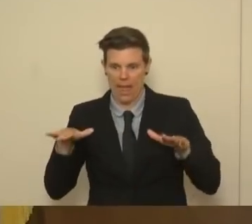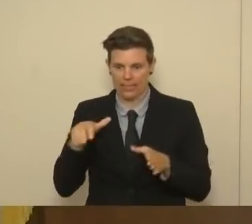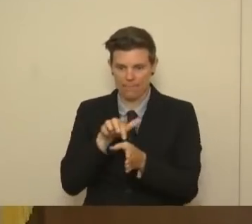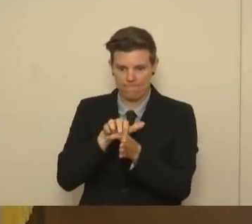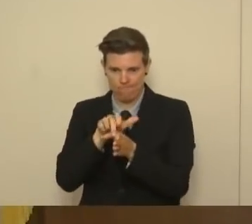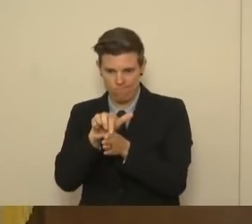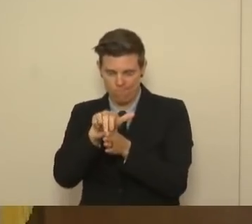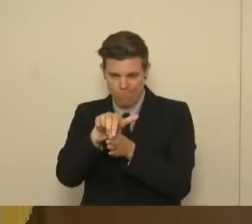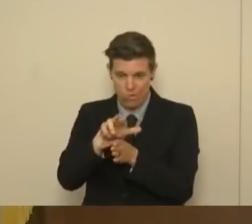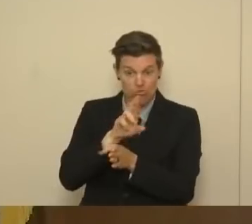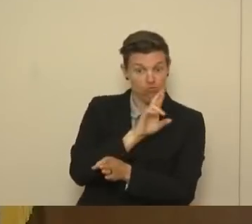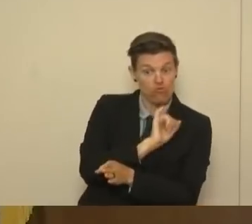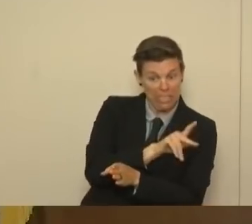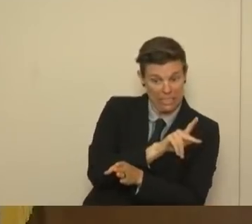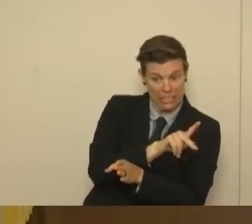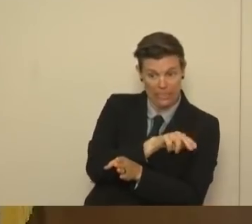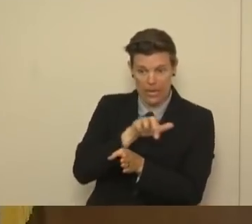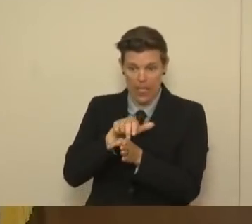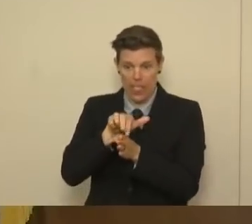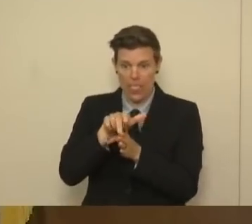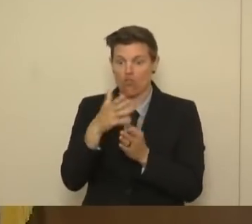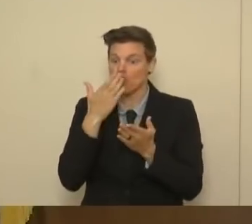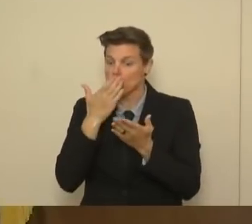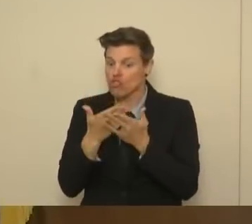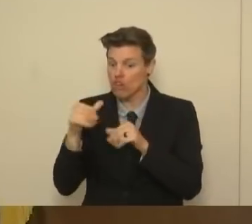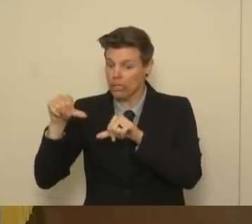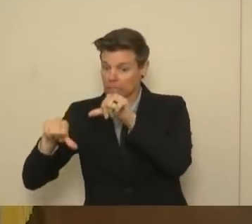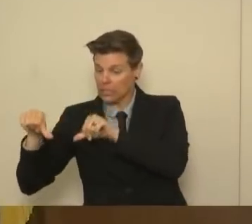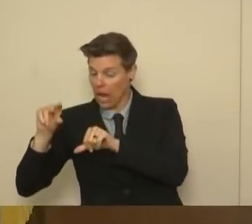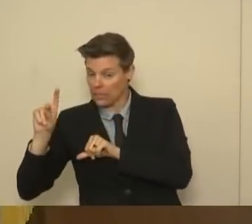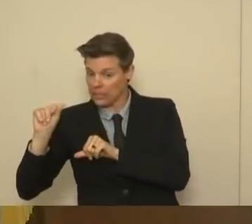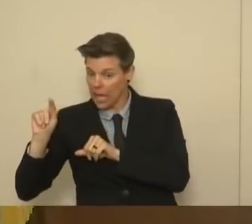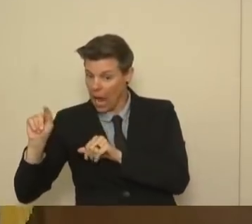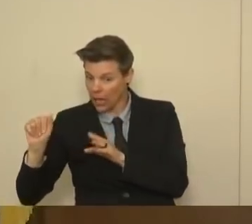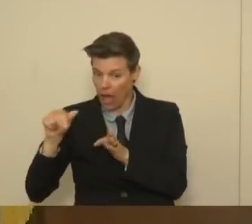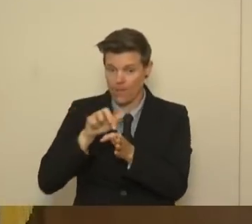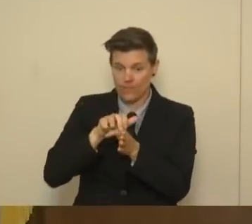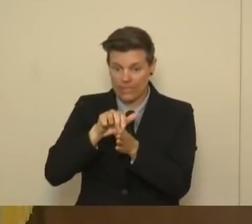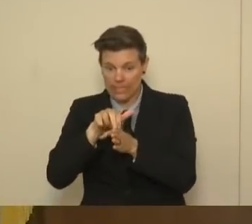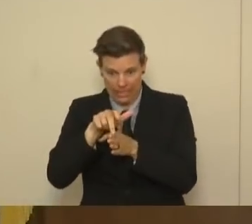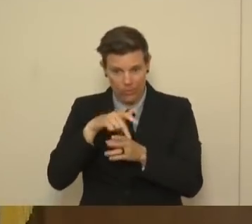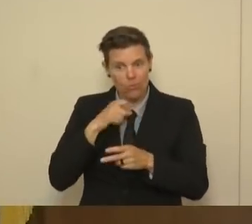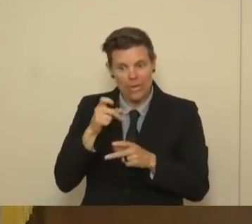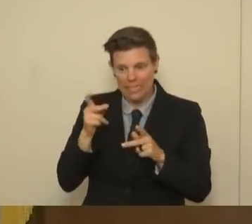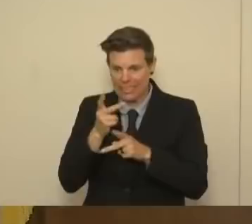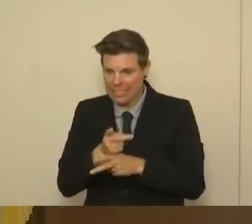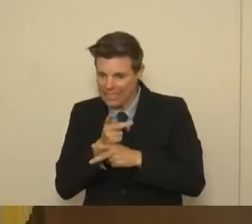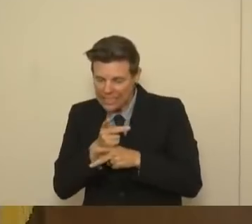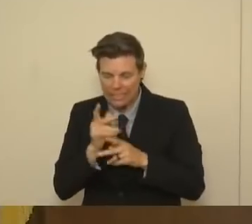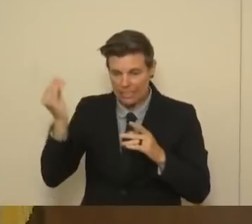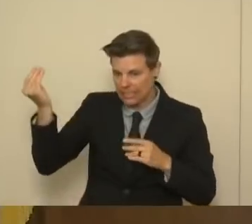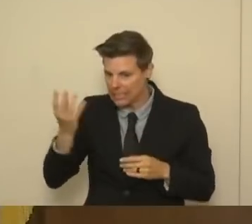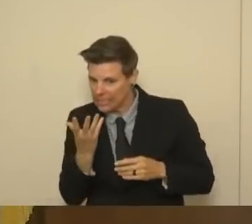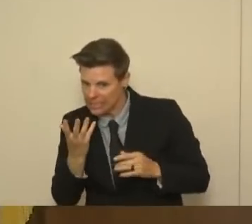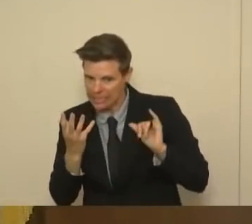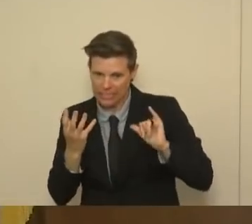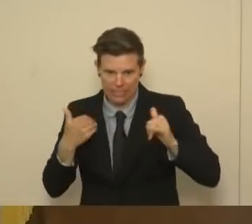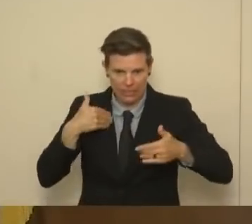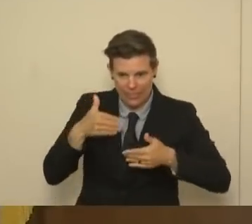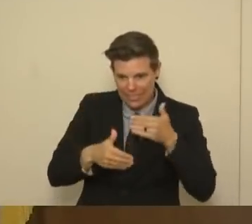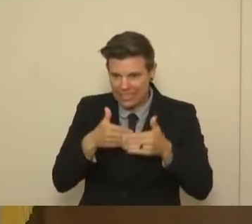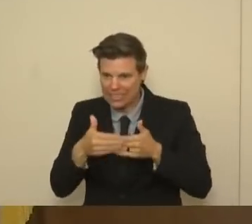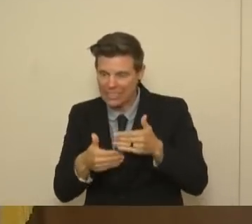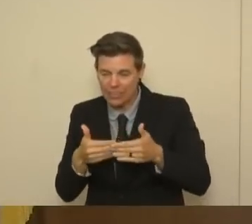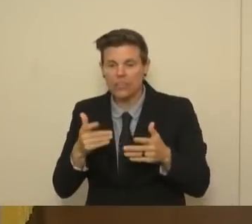in terms of that risk that minimizes exposure, transmission, and mortality rates in the state, but allows us to